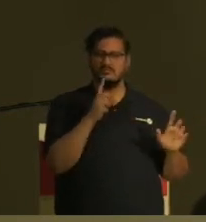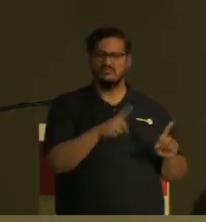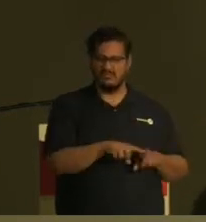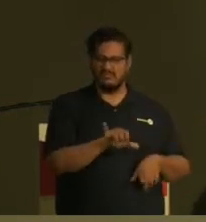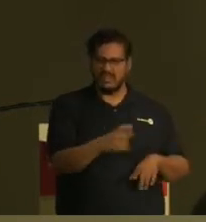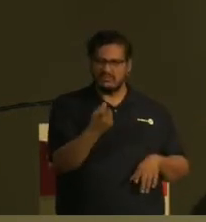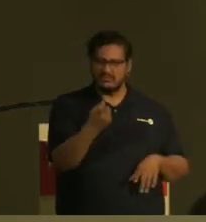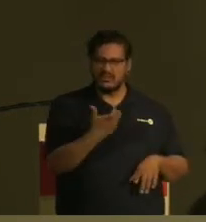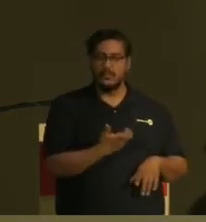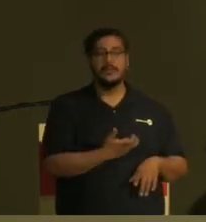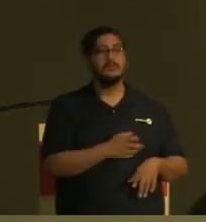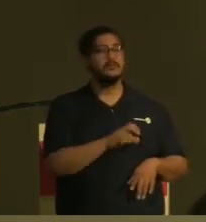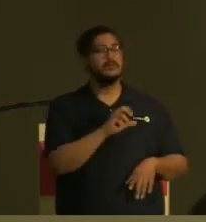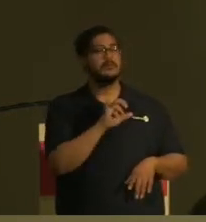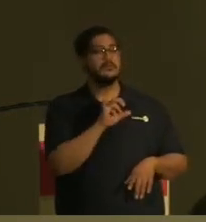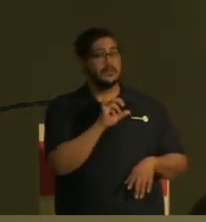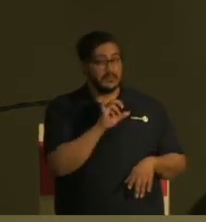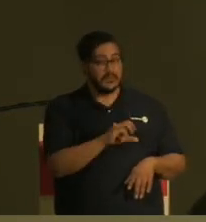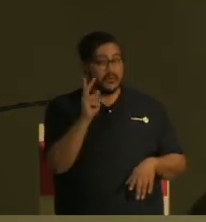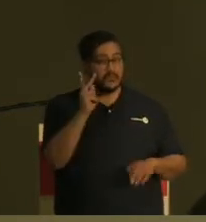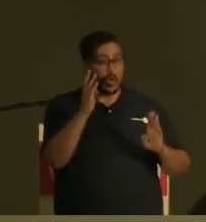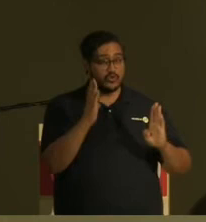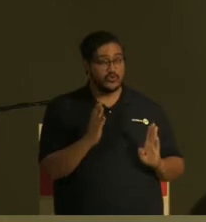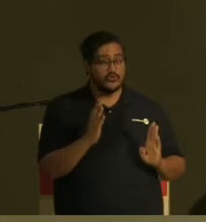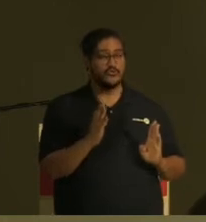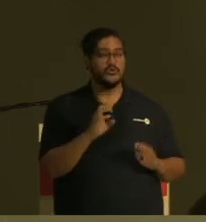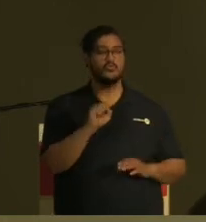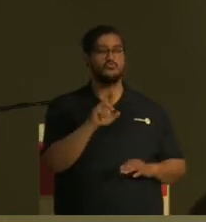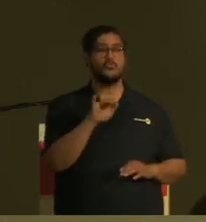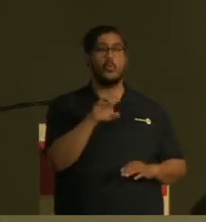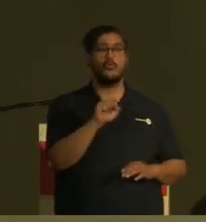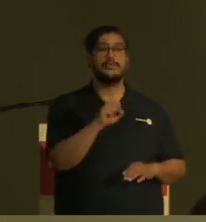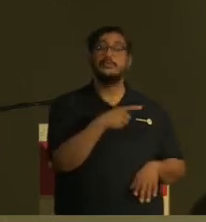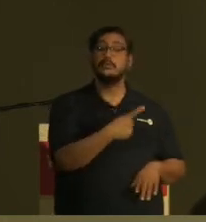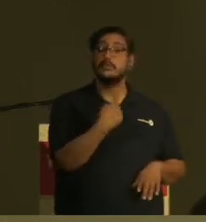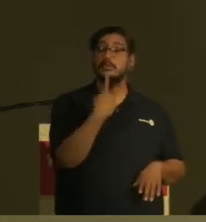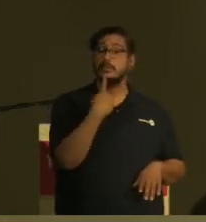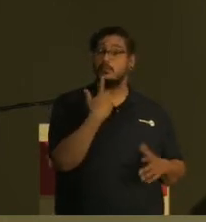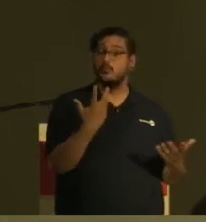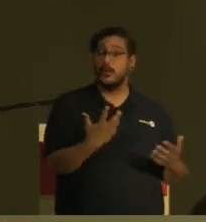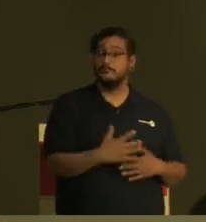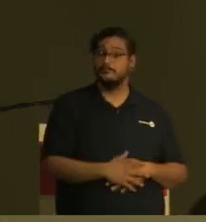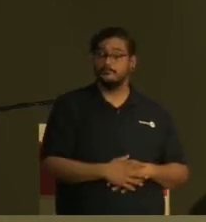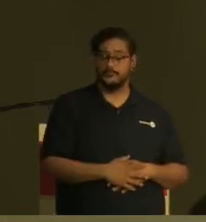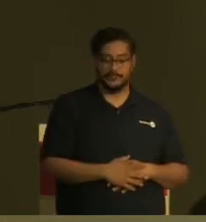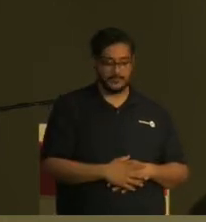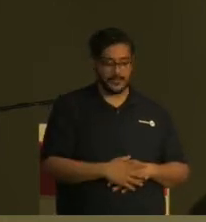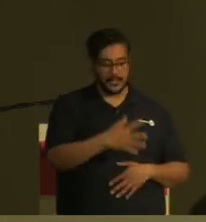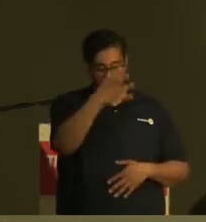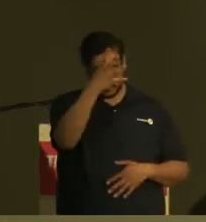bit. There's a pre-Socratic philosopher named Anaxagoras who said the following. He said,